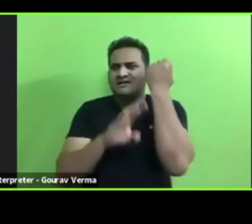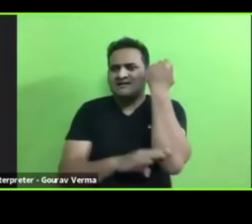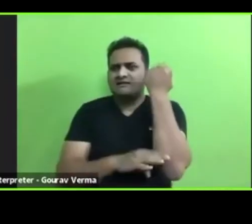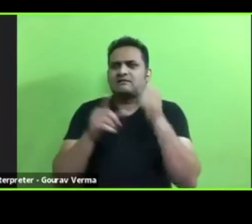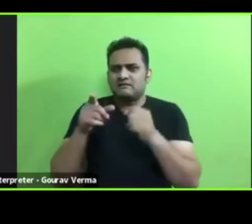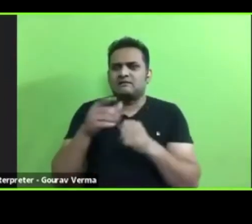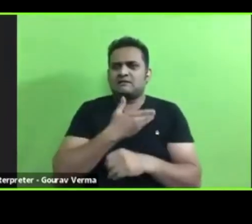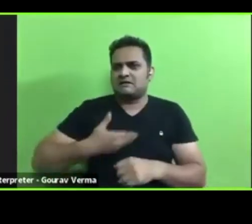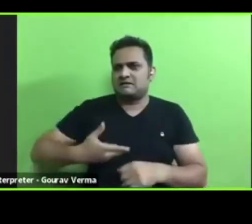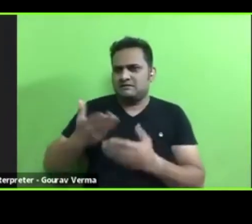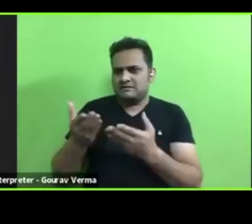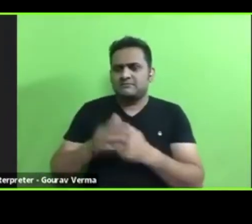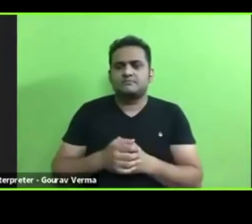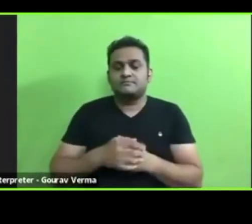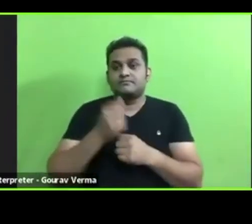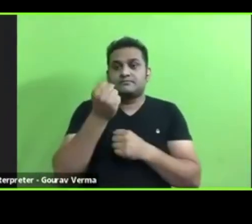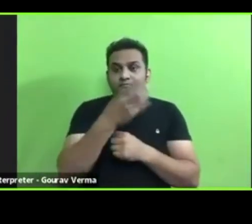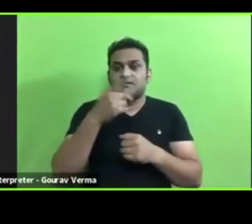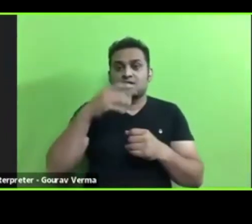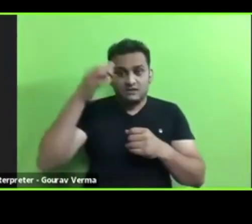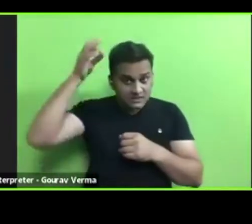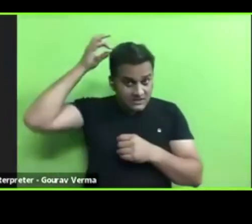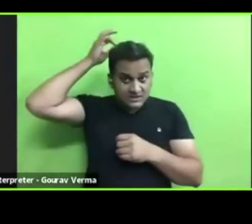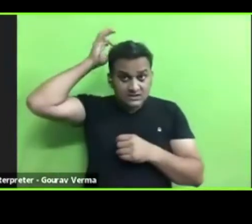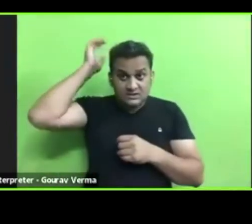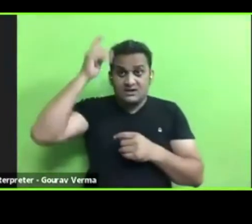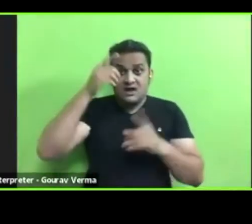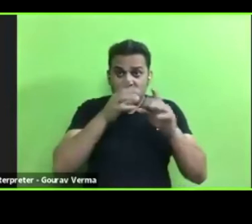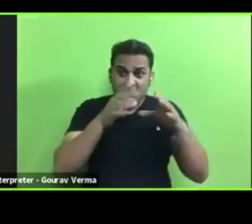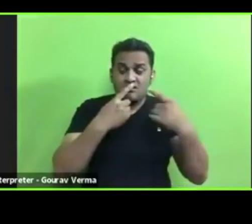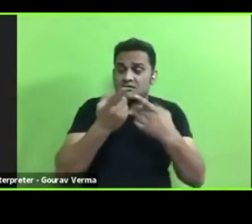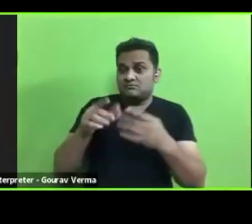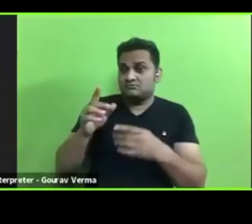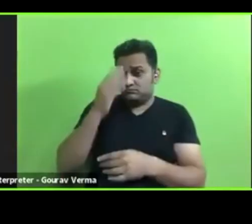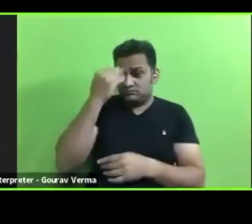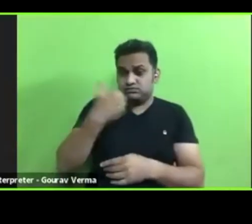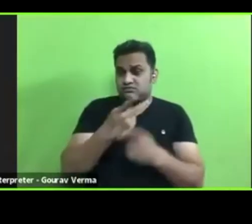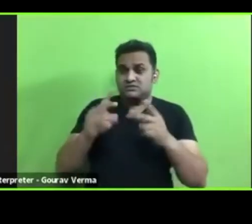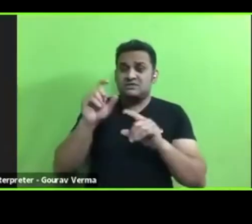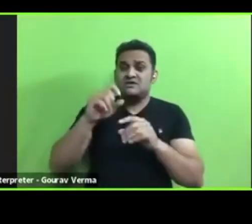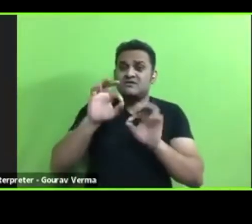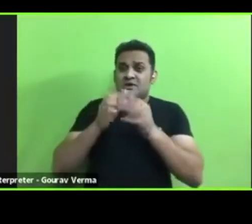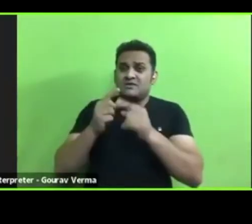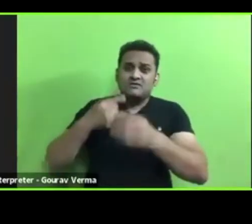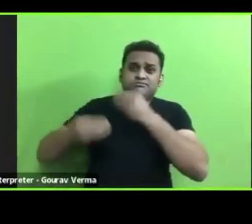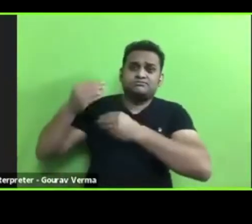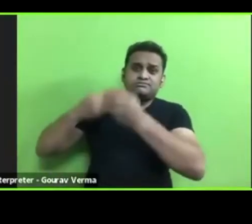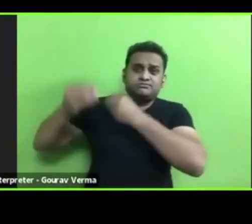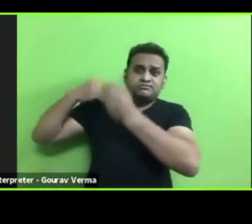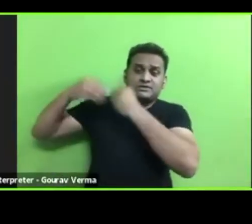Tanjavur, are Christian Dalits. They have made the mridangam for about 7 generations, and in that one